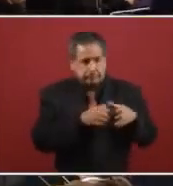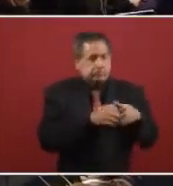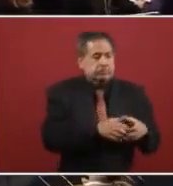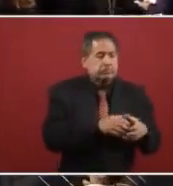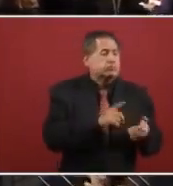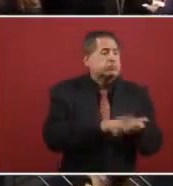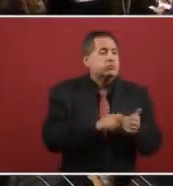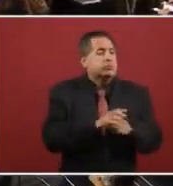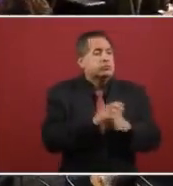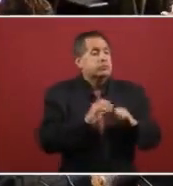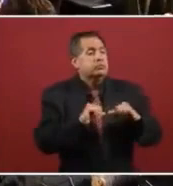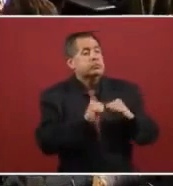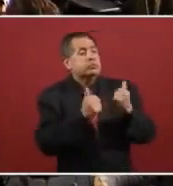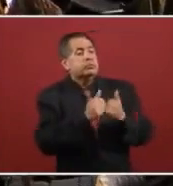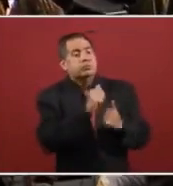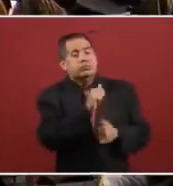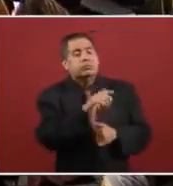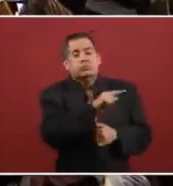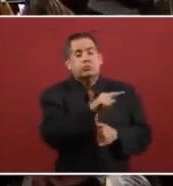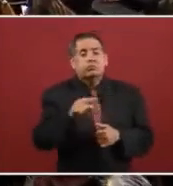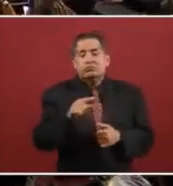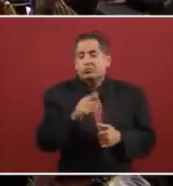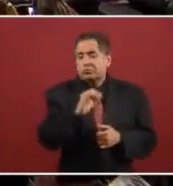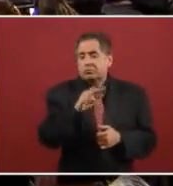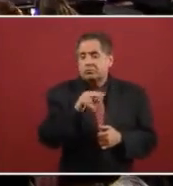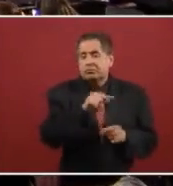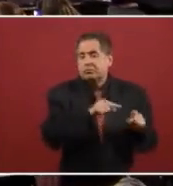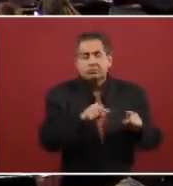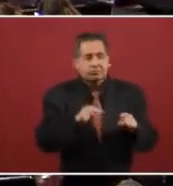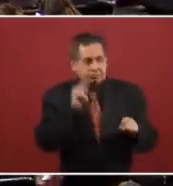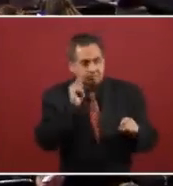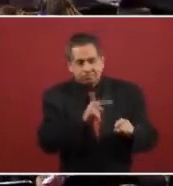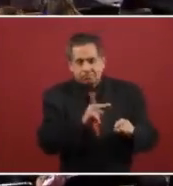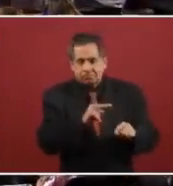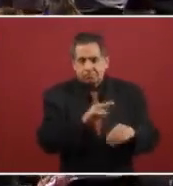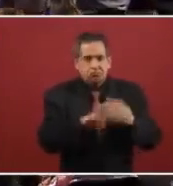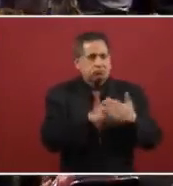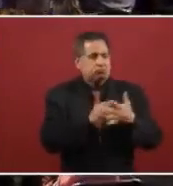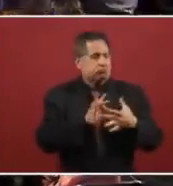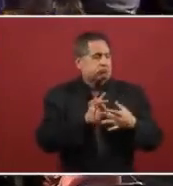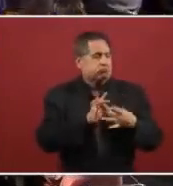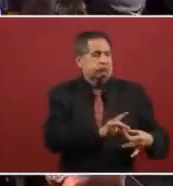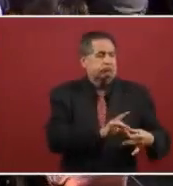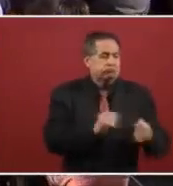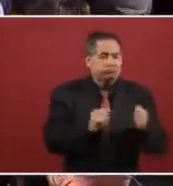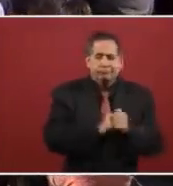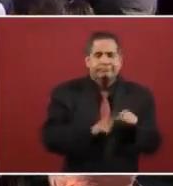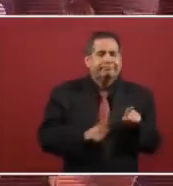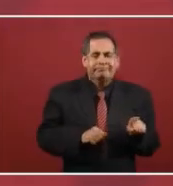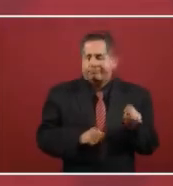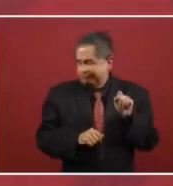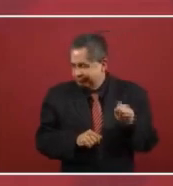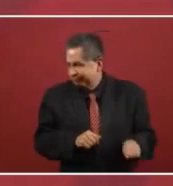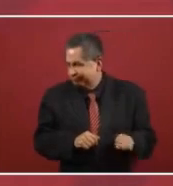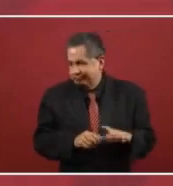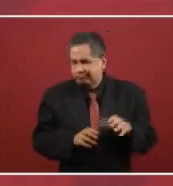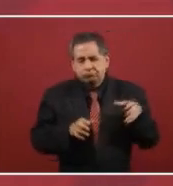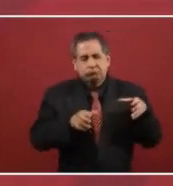organizaciones What de is sociedad the civil conventions of the social y van a service? estar todas vinculadas And they're all going to be